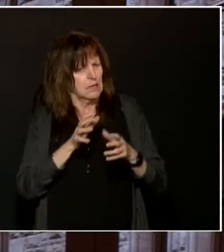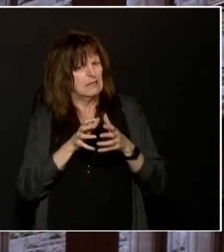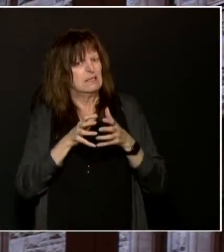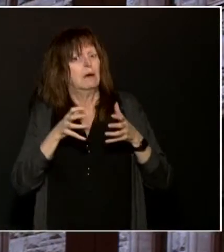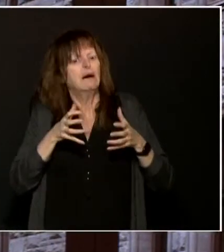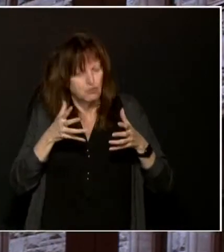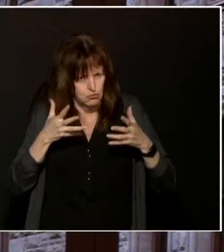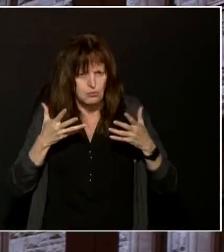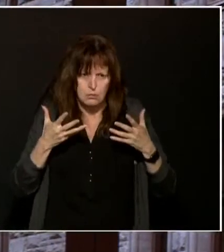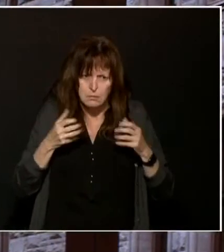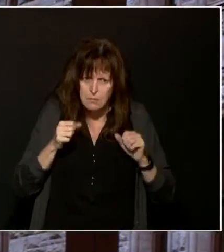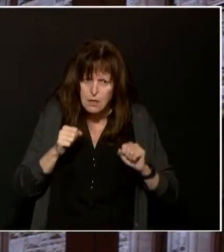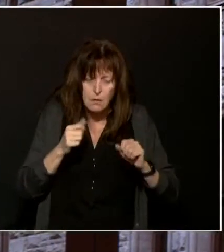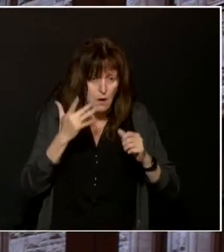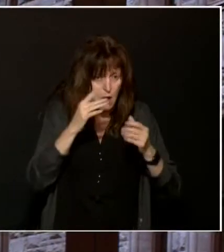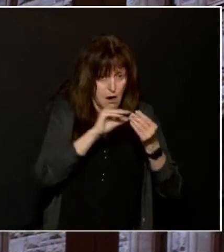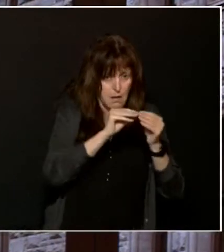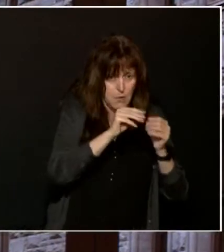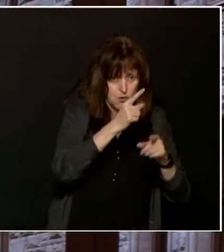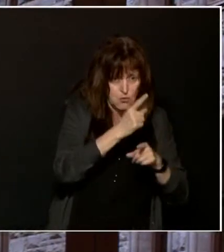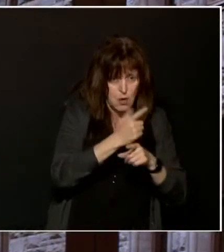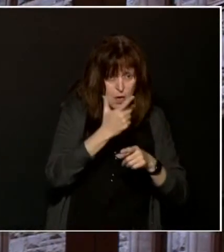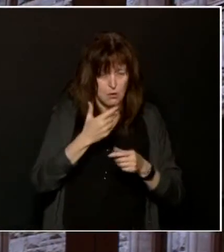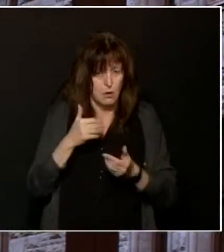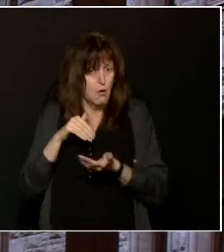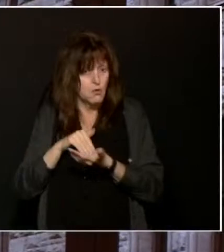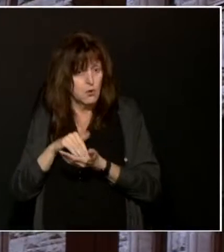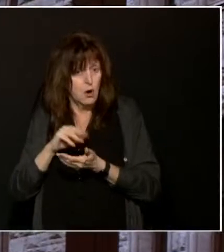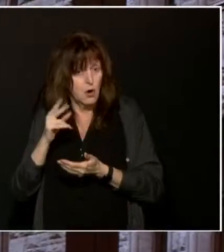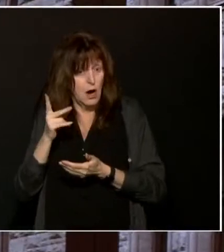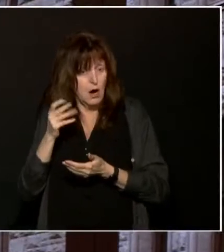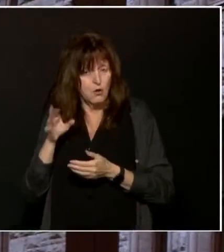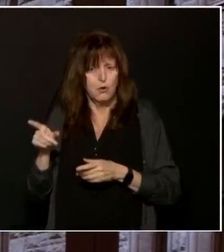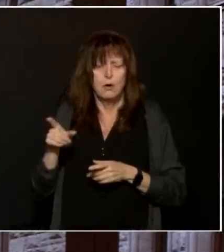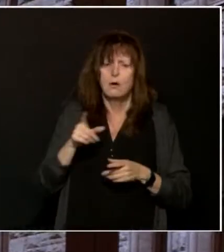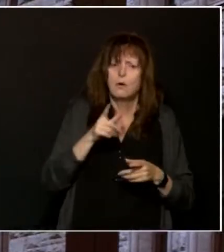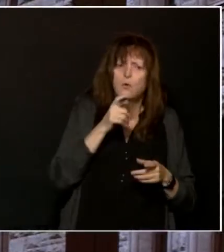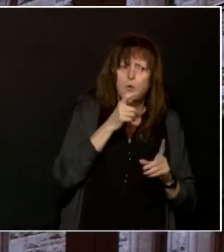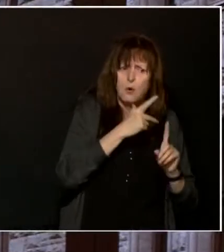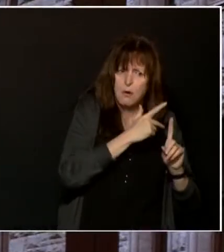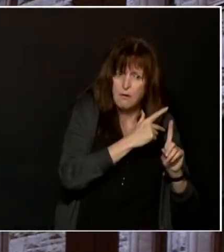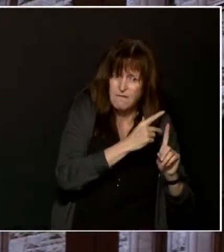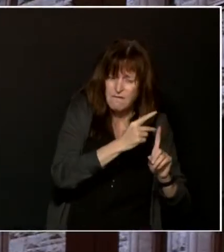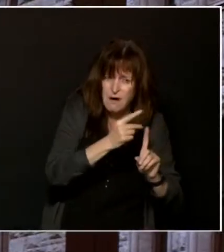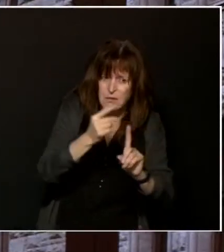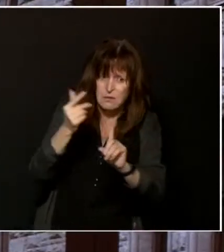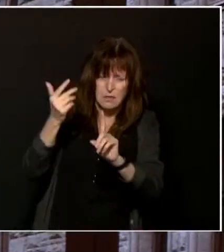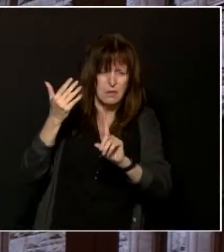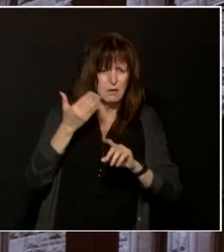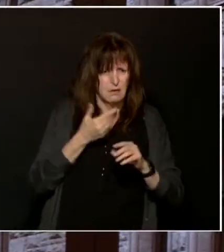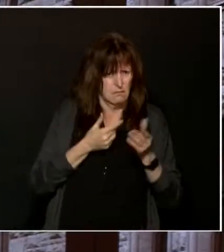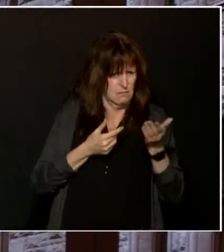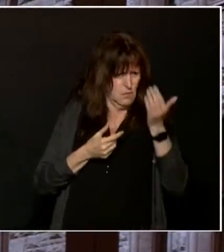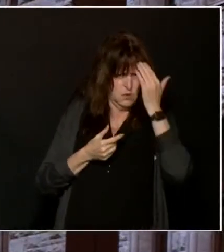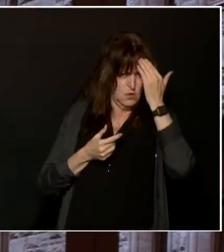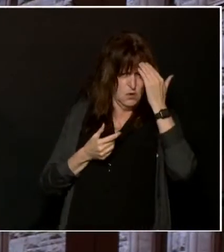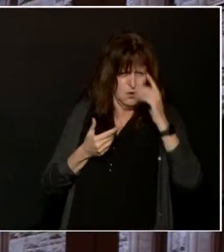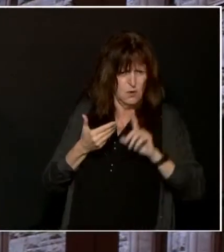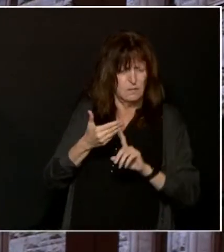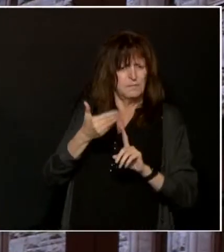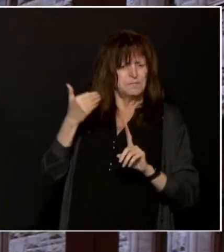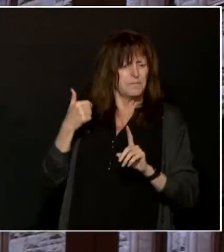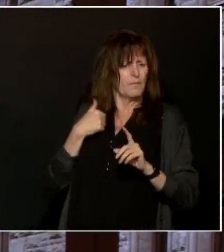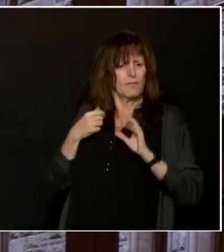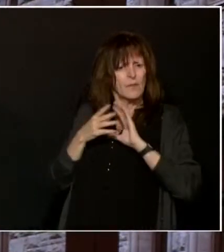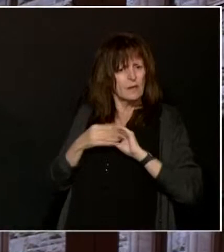are right, and Dr. Hires alluding to not just the vaccine coverage, as you know from a while back, I said with the variance